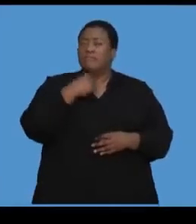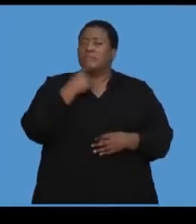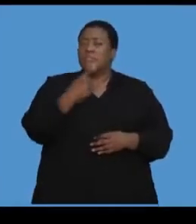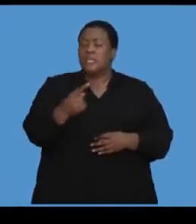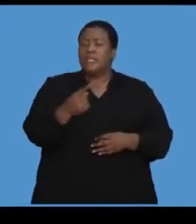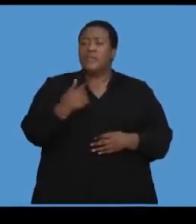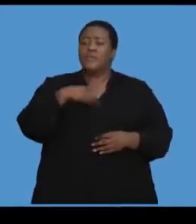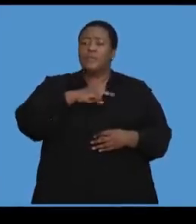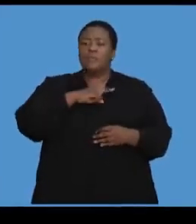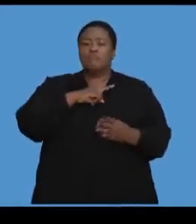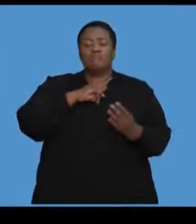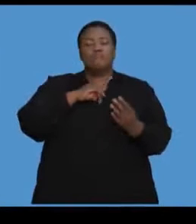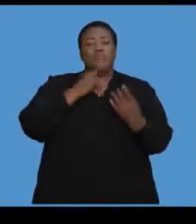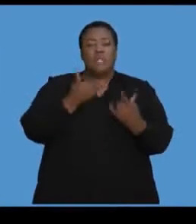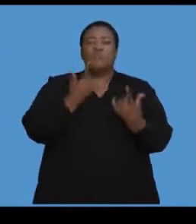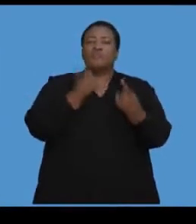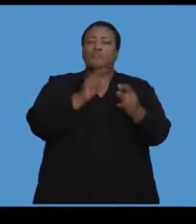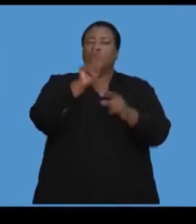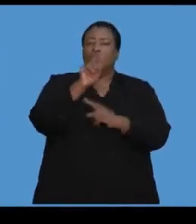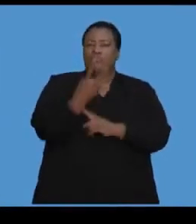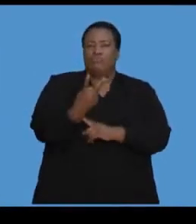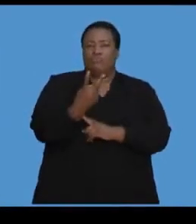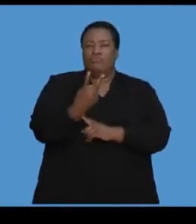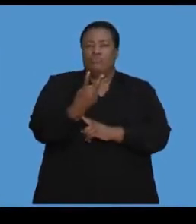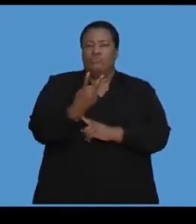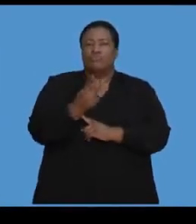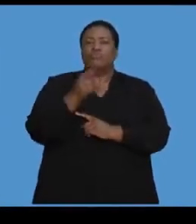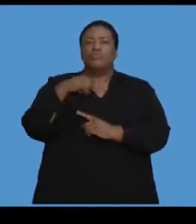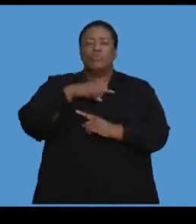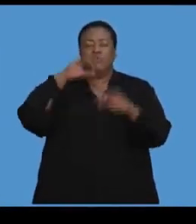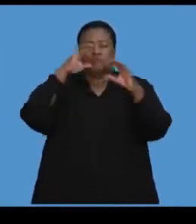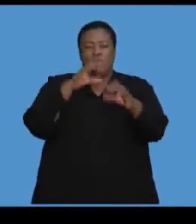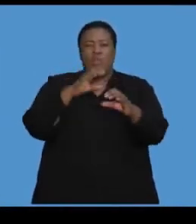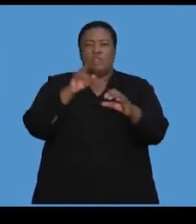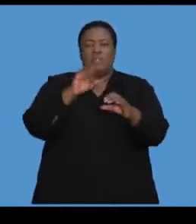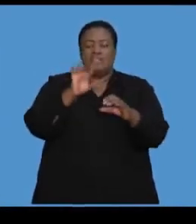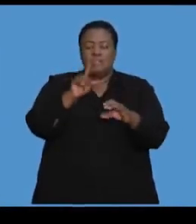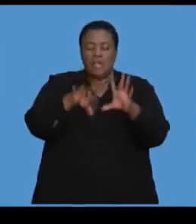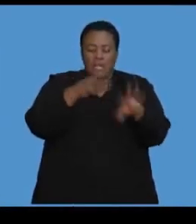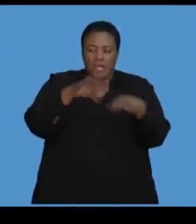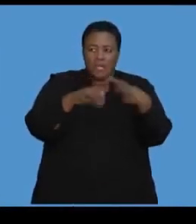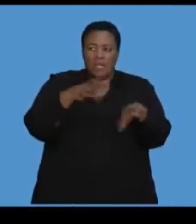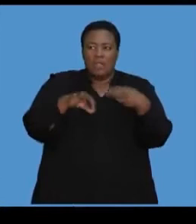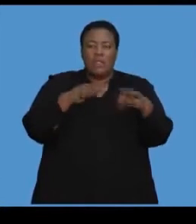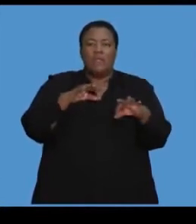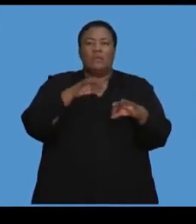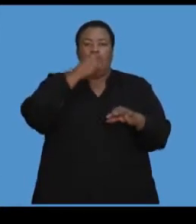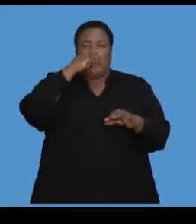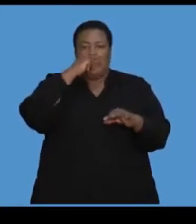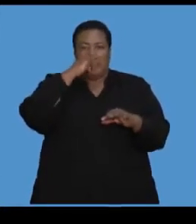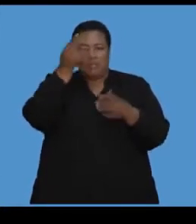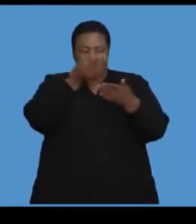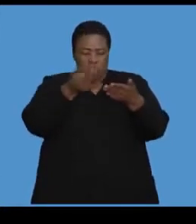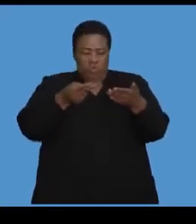we are moving straight to question 2, where we are going to look at an analysis of a cartoon. Then we are going